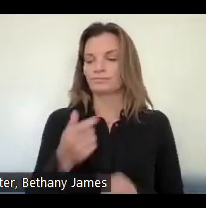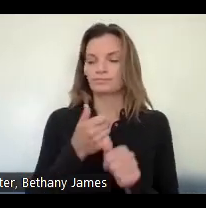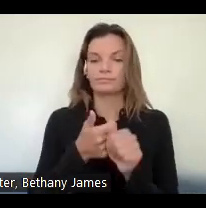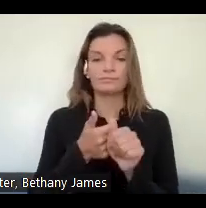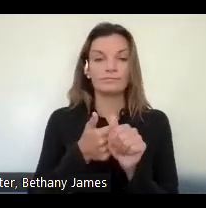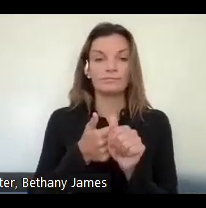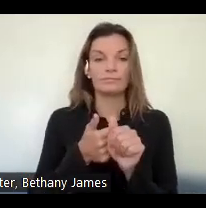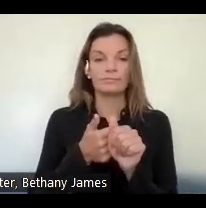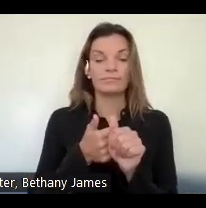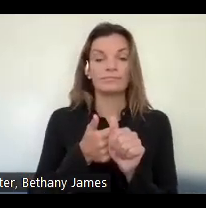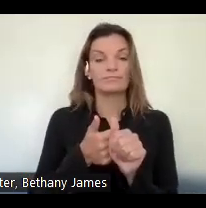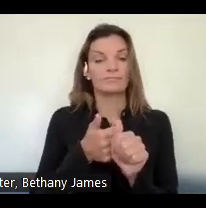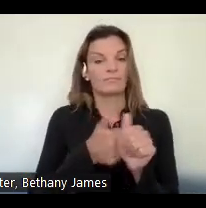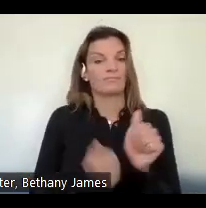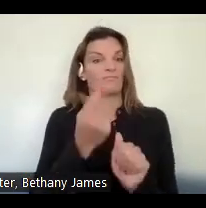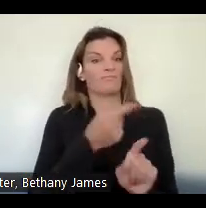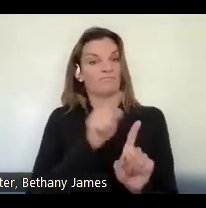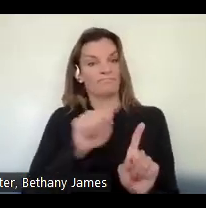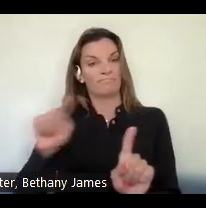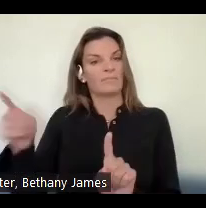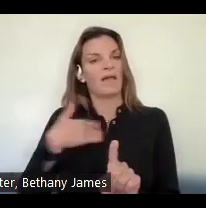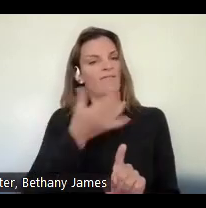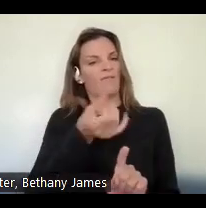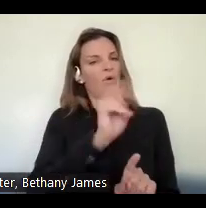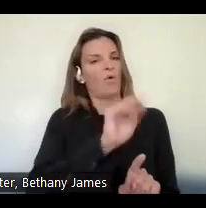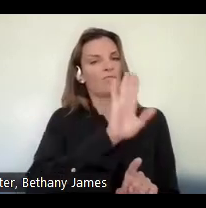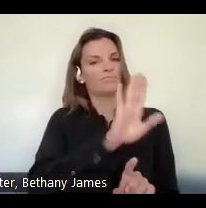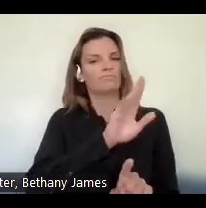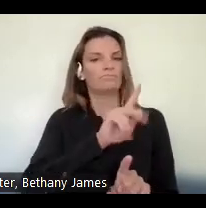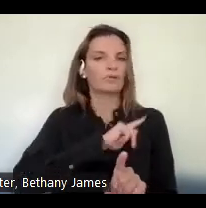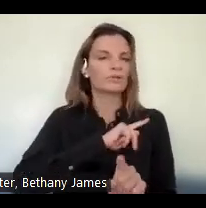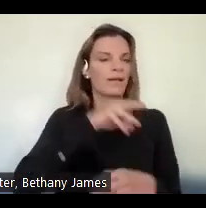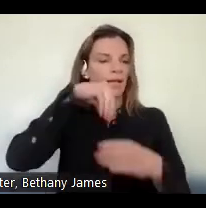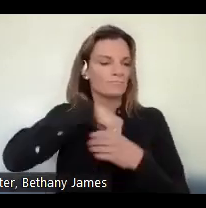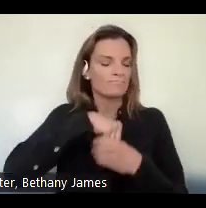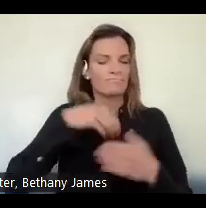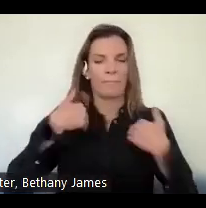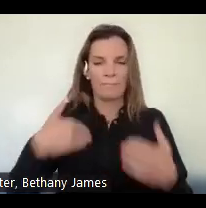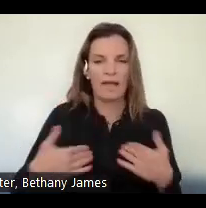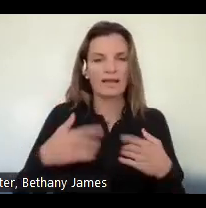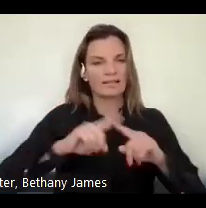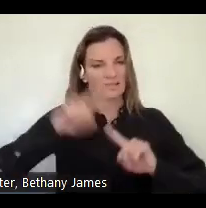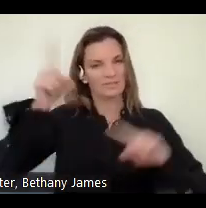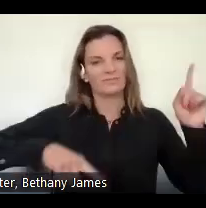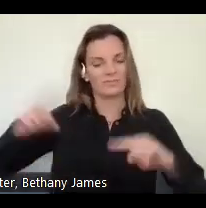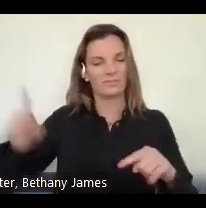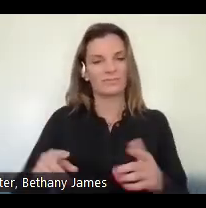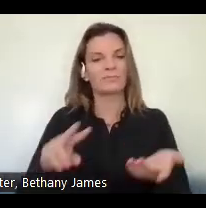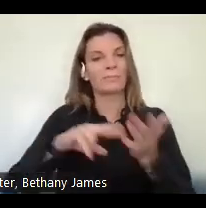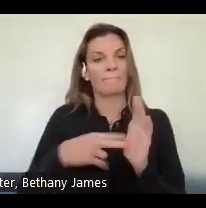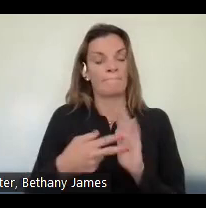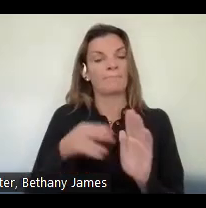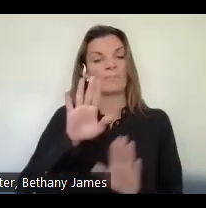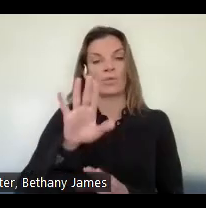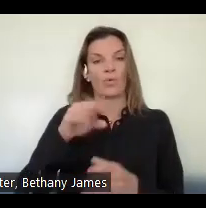with neurological differences. So if everyone is born with neurological differences, inherently, there's going to be a range